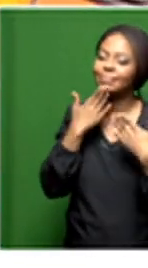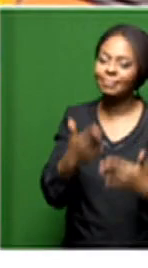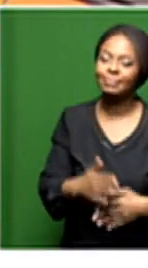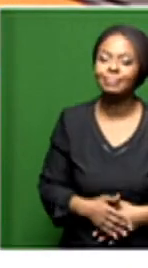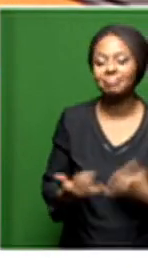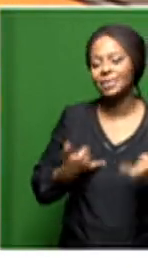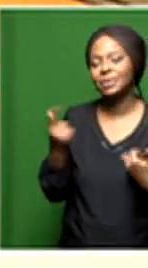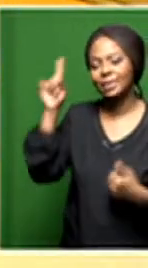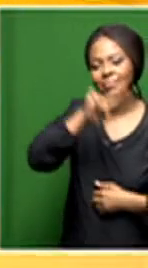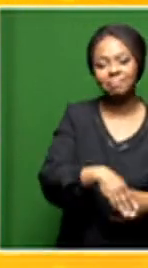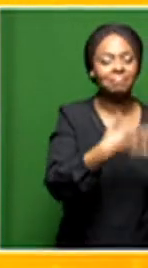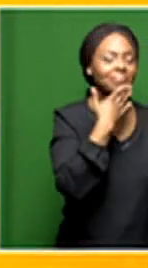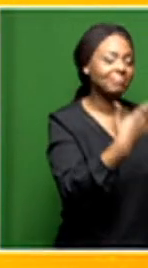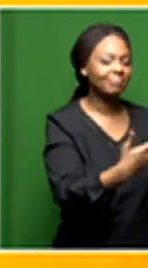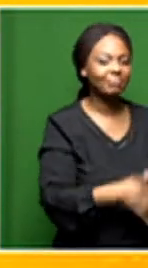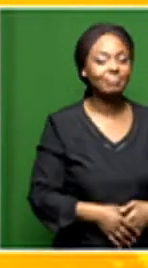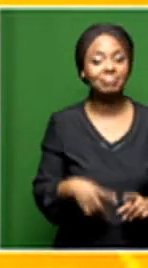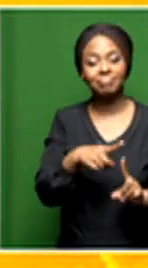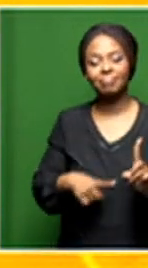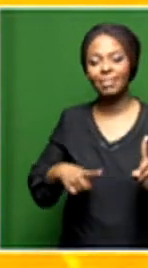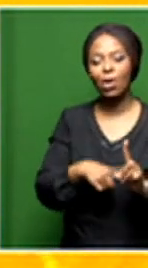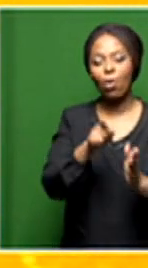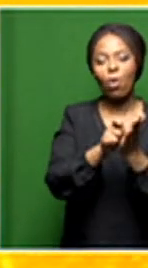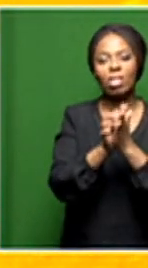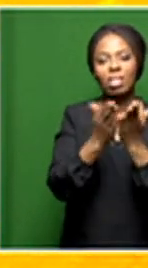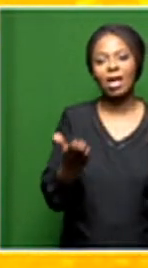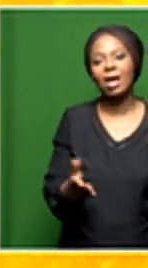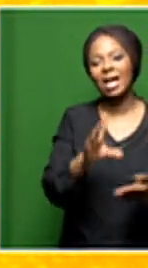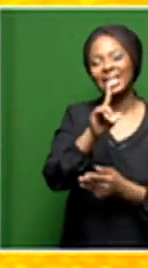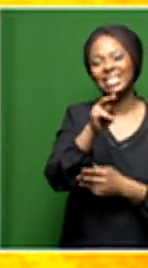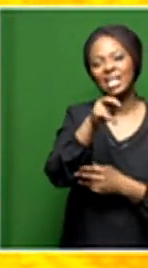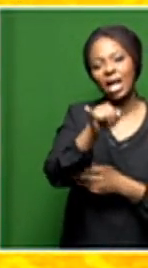Thank you, you too. All right, that was our guest author this morning, Beverley Danai